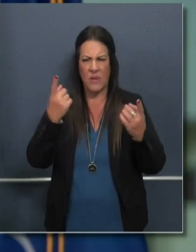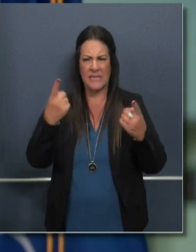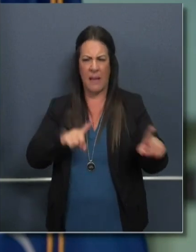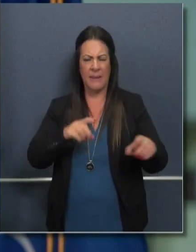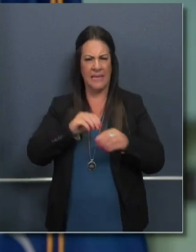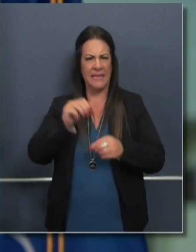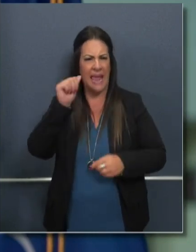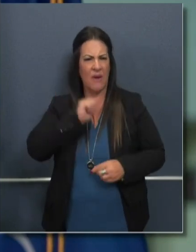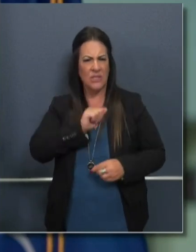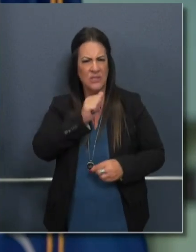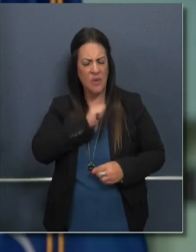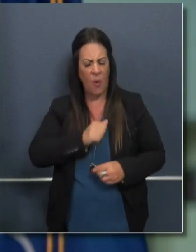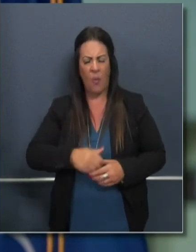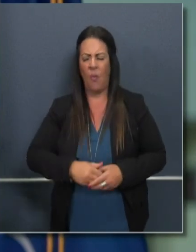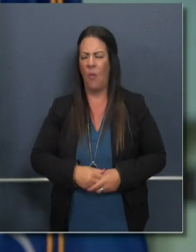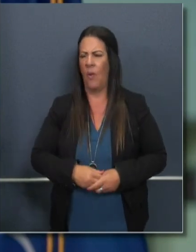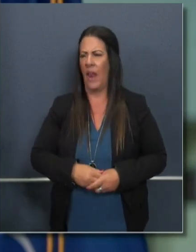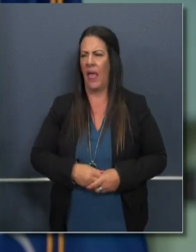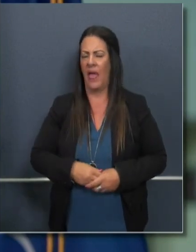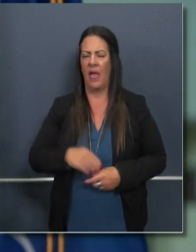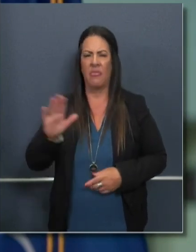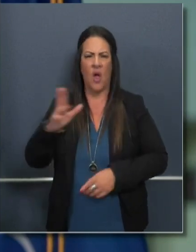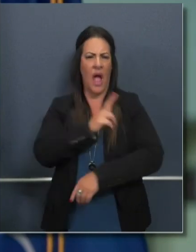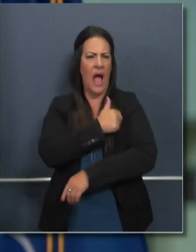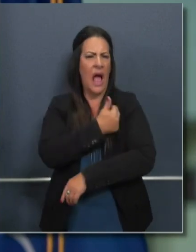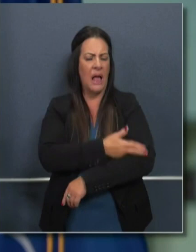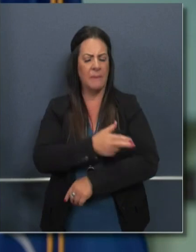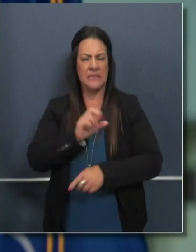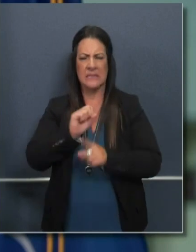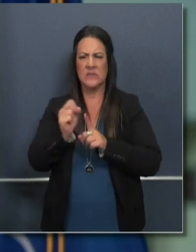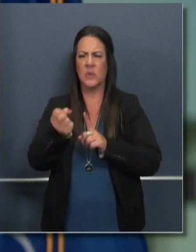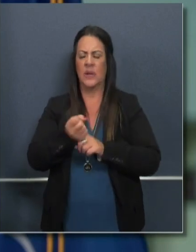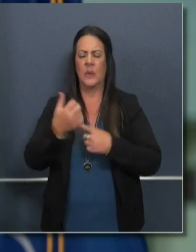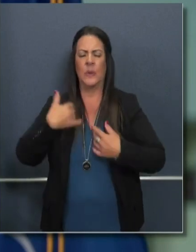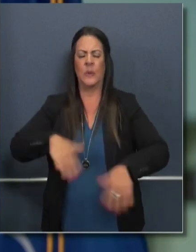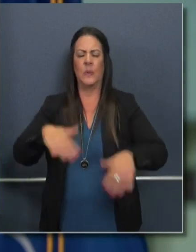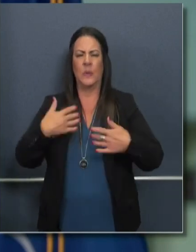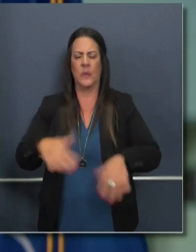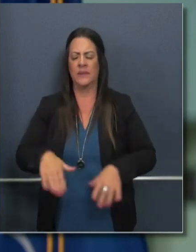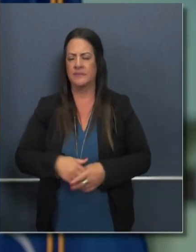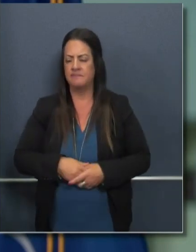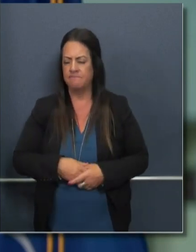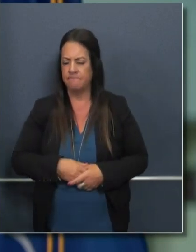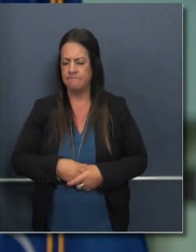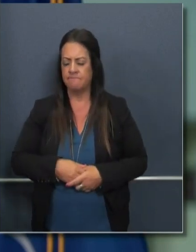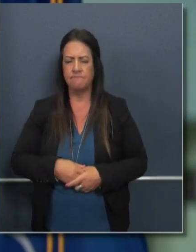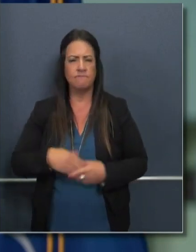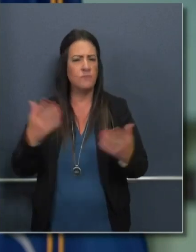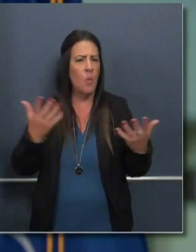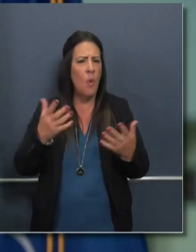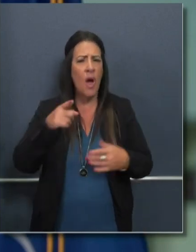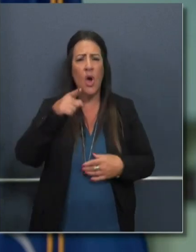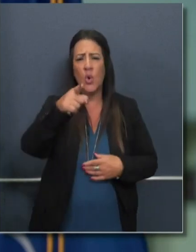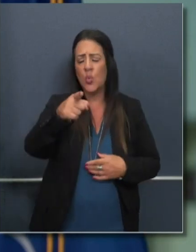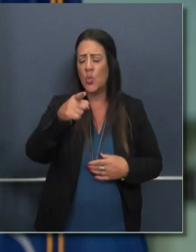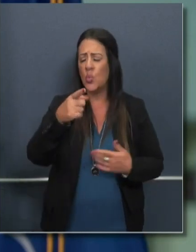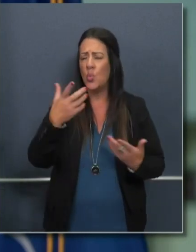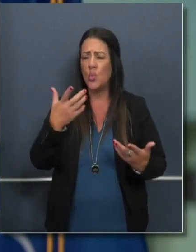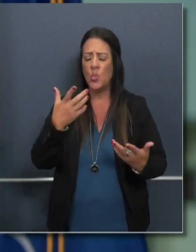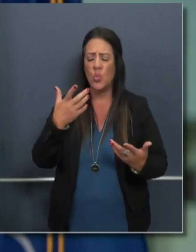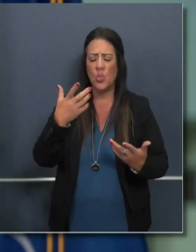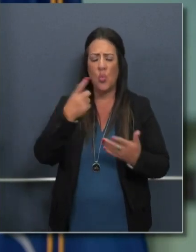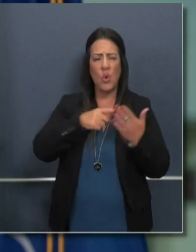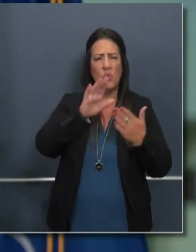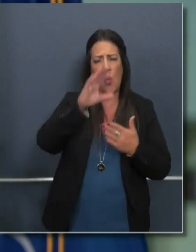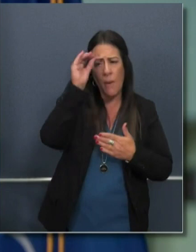now with their hospital situation. Have you given any thought to what the governors in the tri-state area have done, and forgive